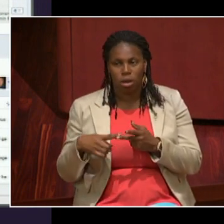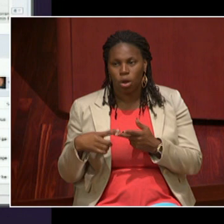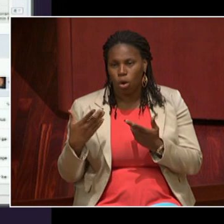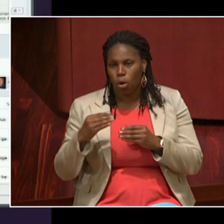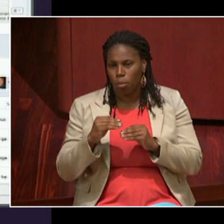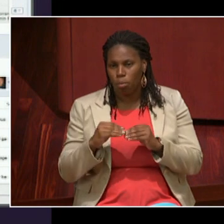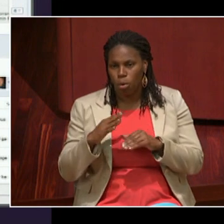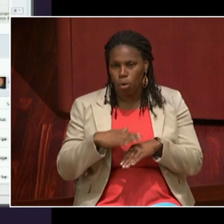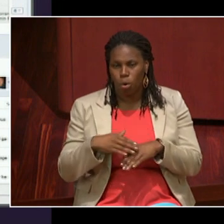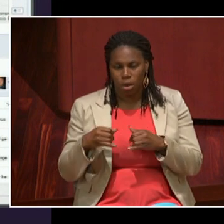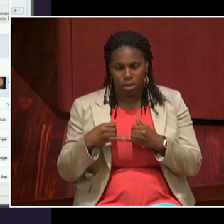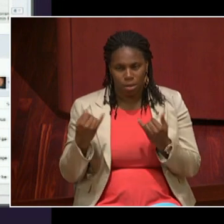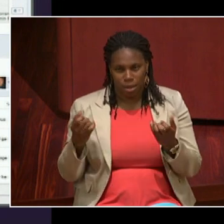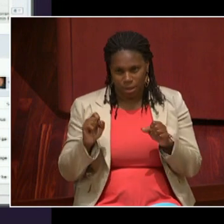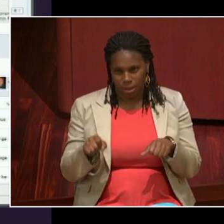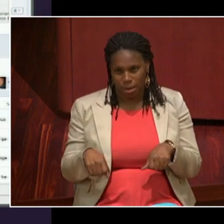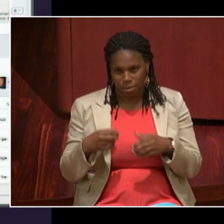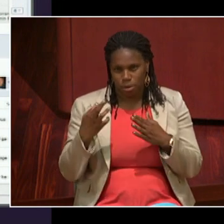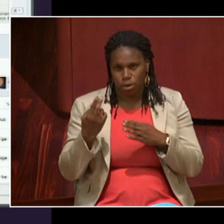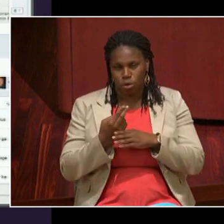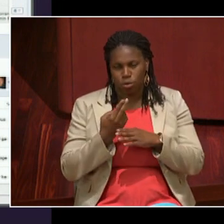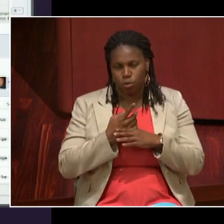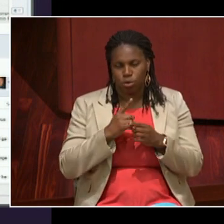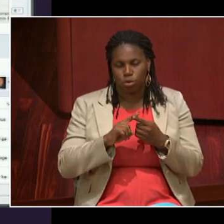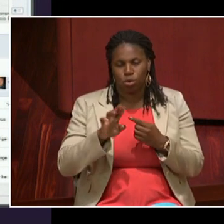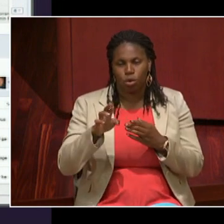of information that might be useful to your research.